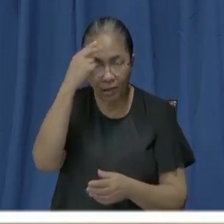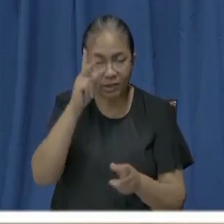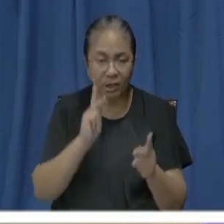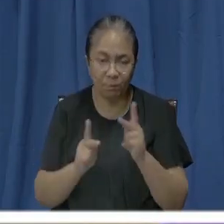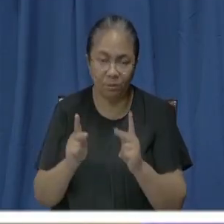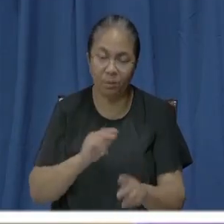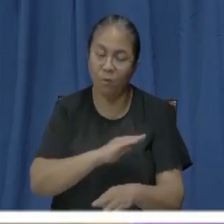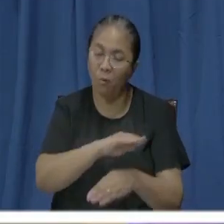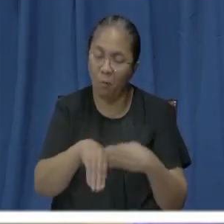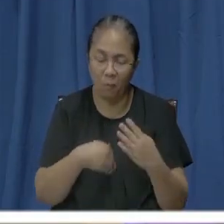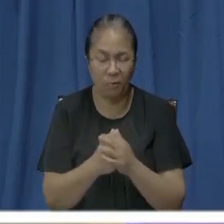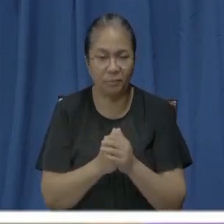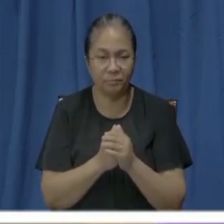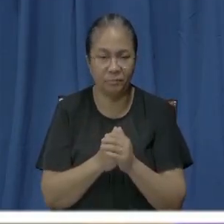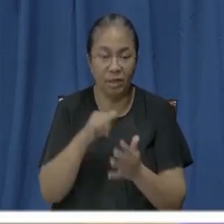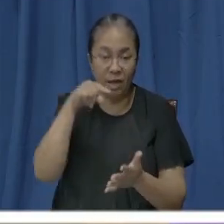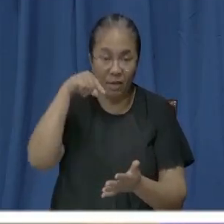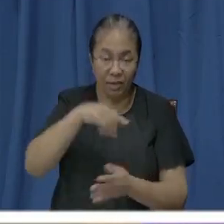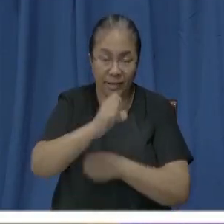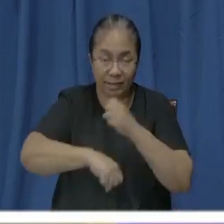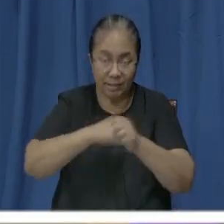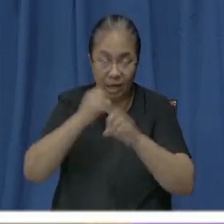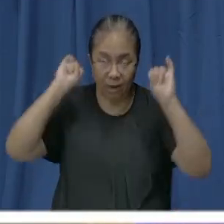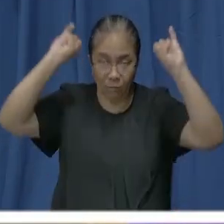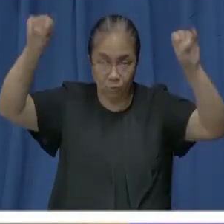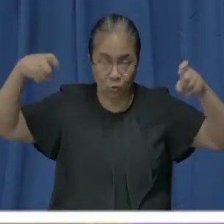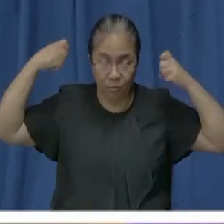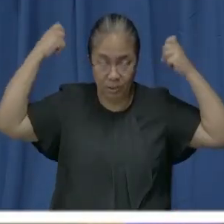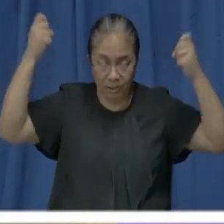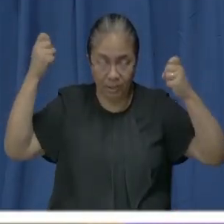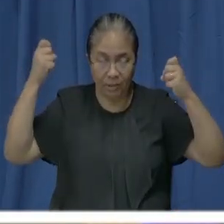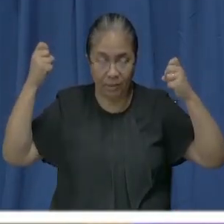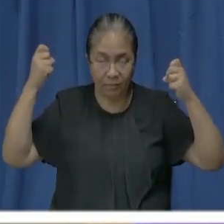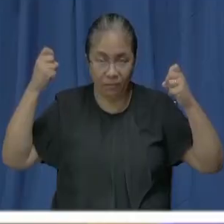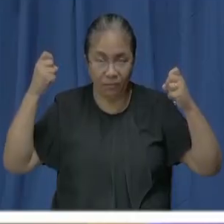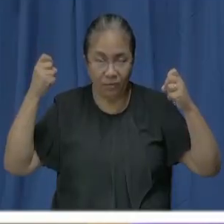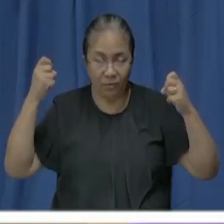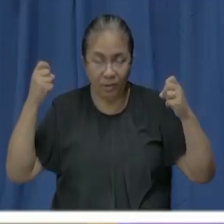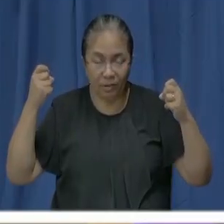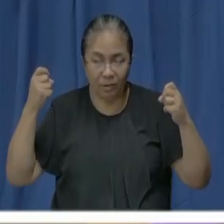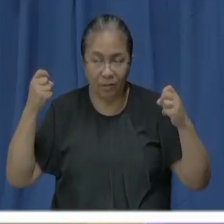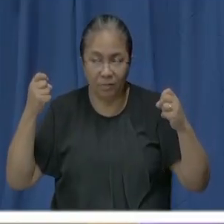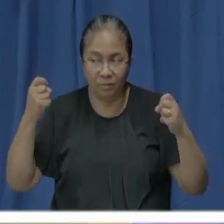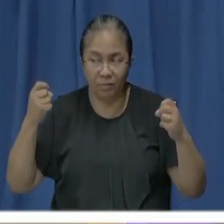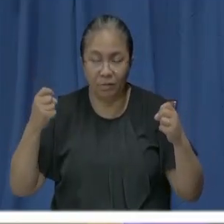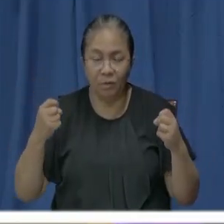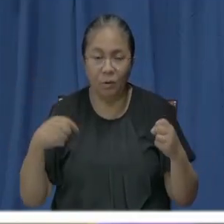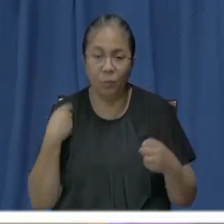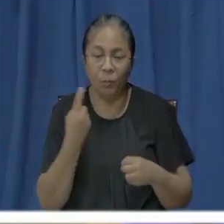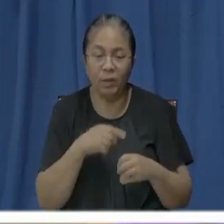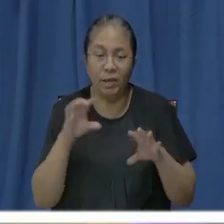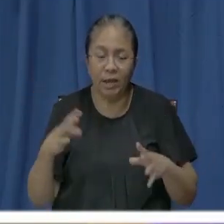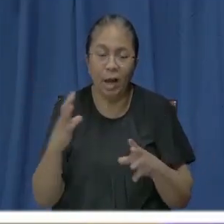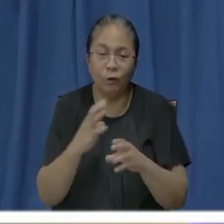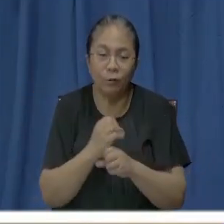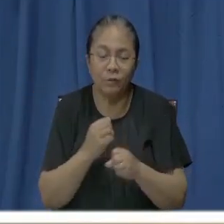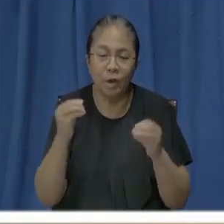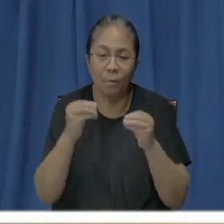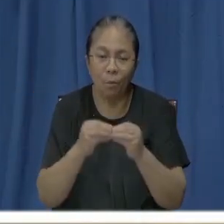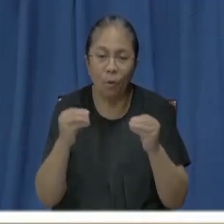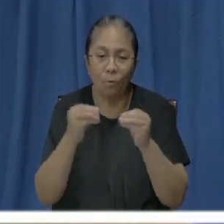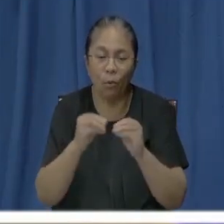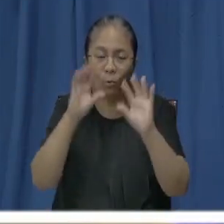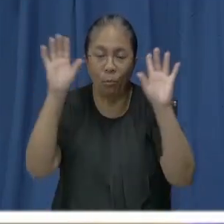in this year of Jubilee, where extraordinary mercy is being